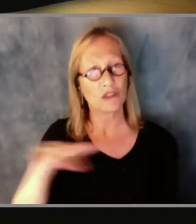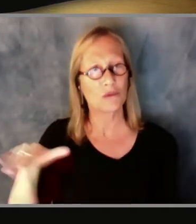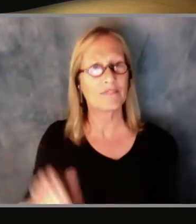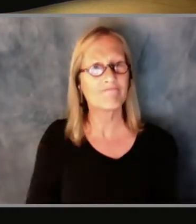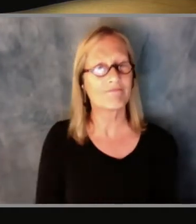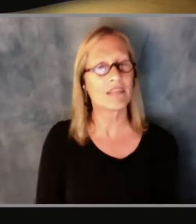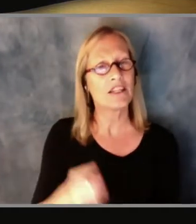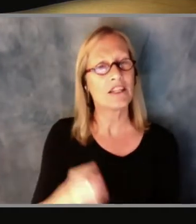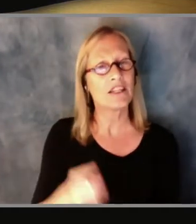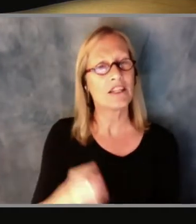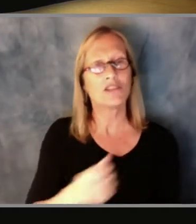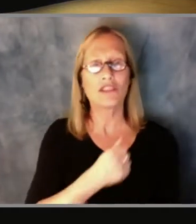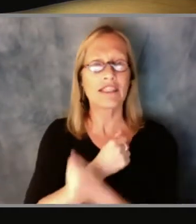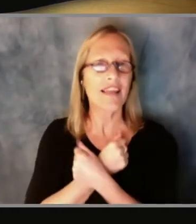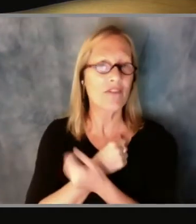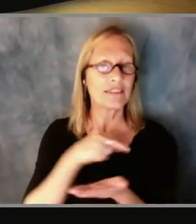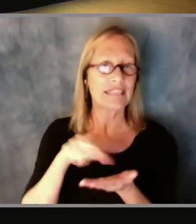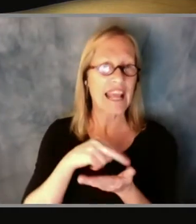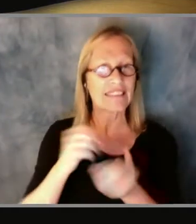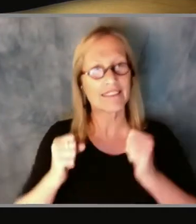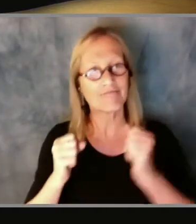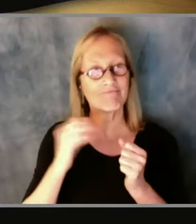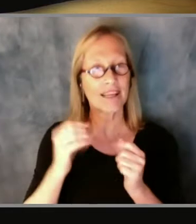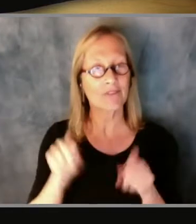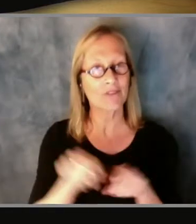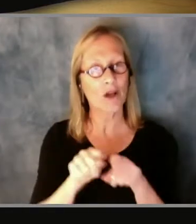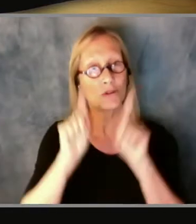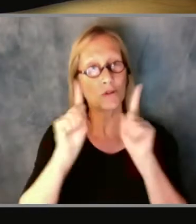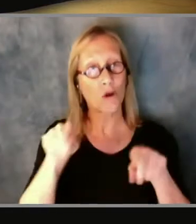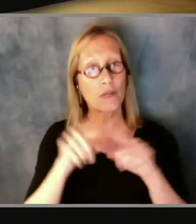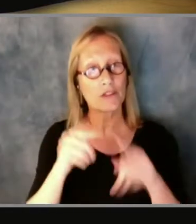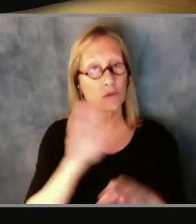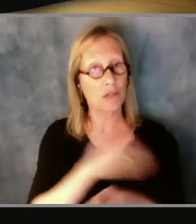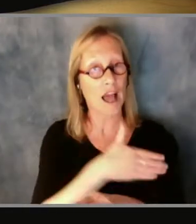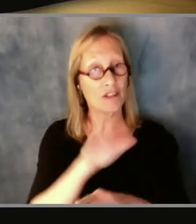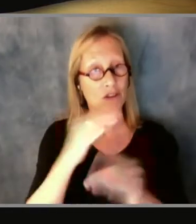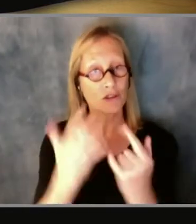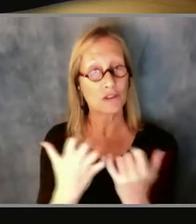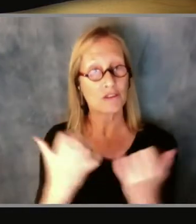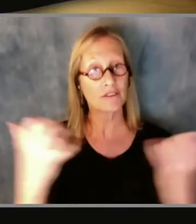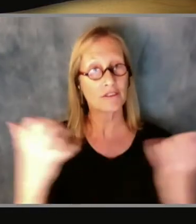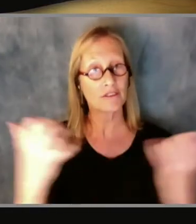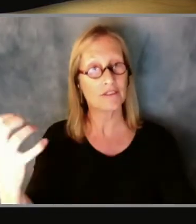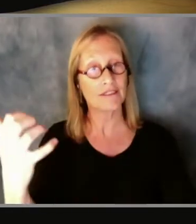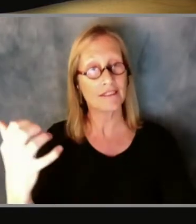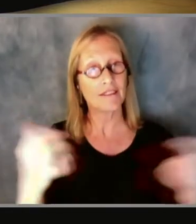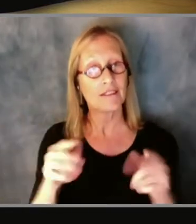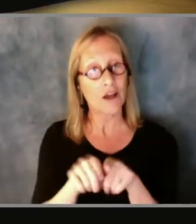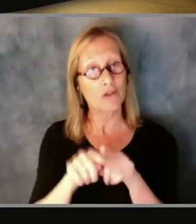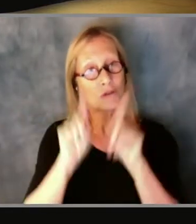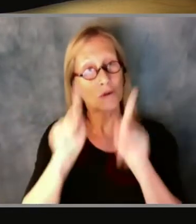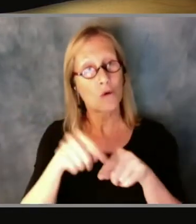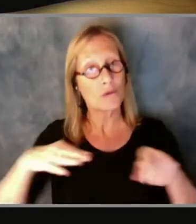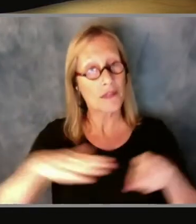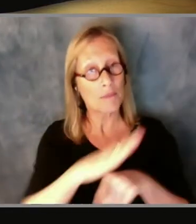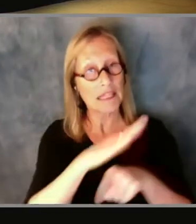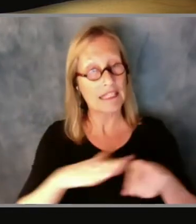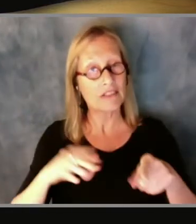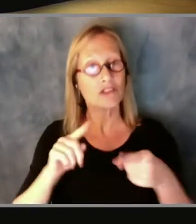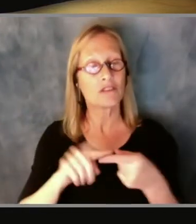She loves dancing and going to concerts, the beach, sunsets, and